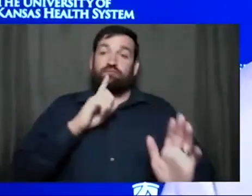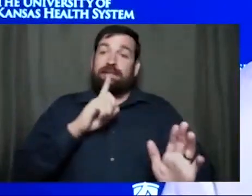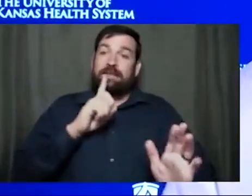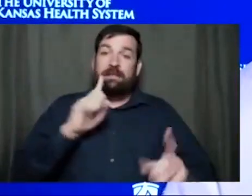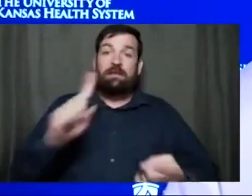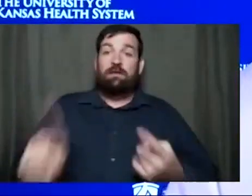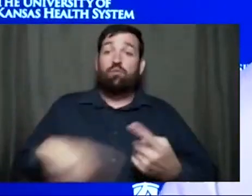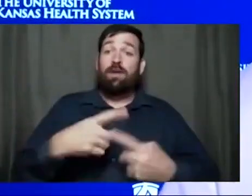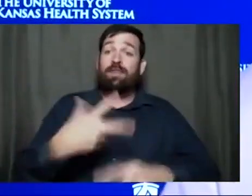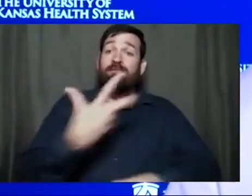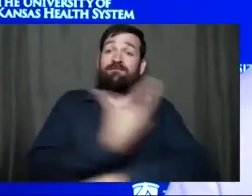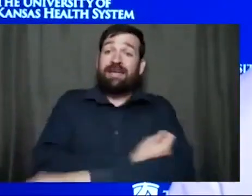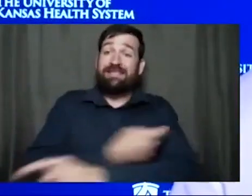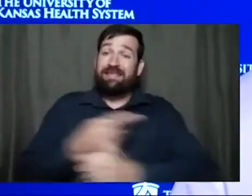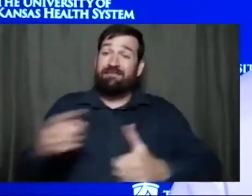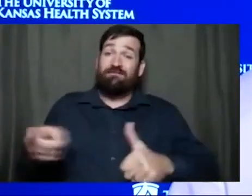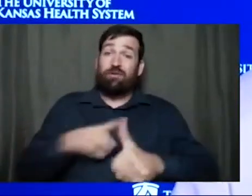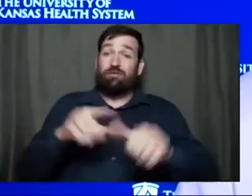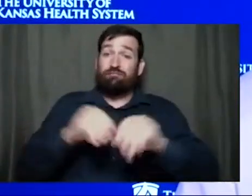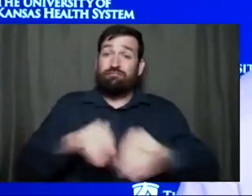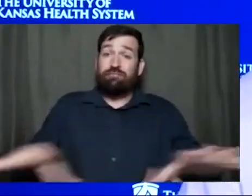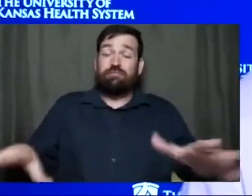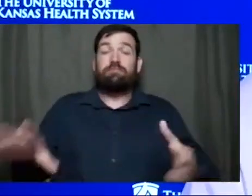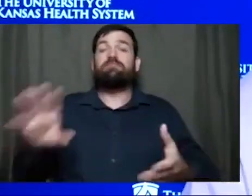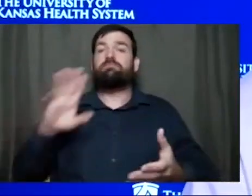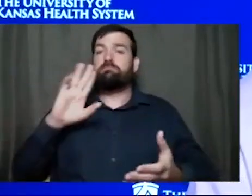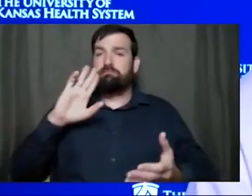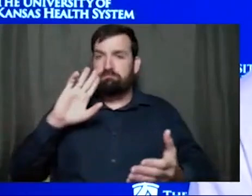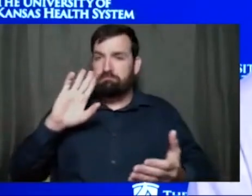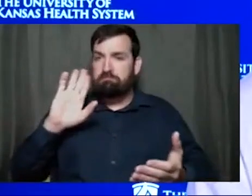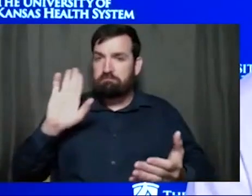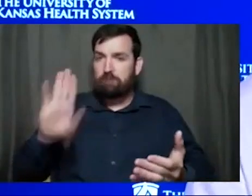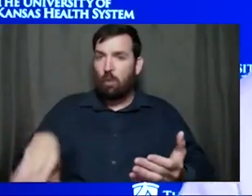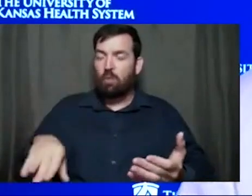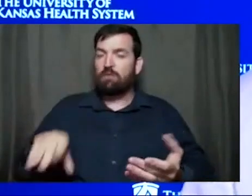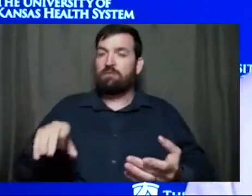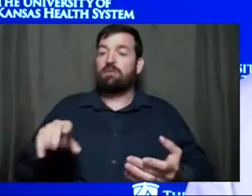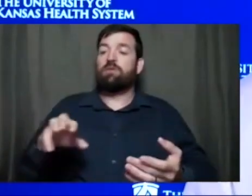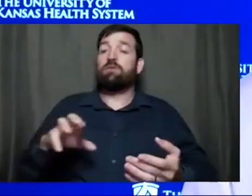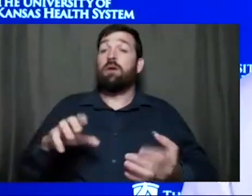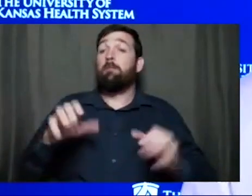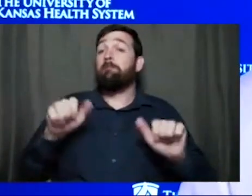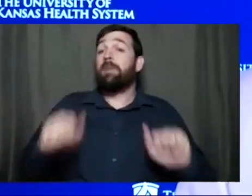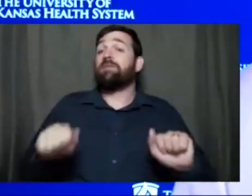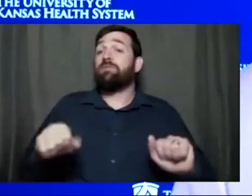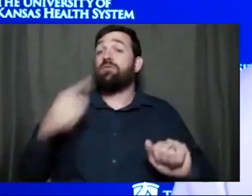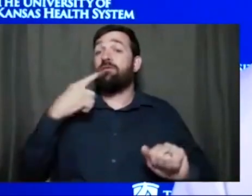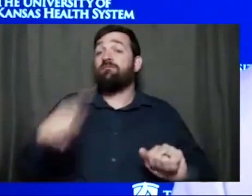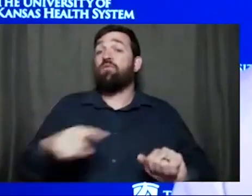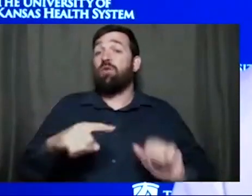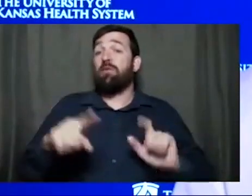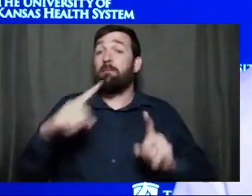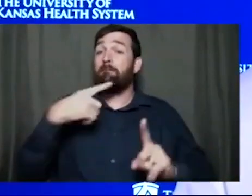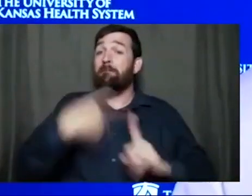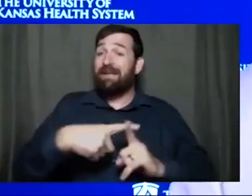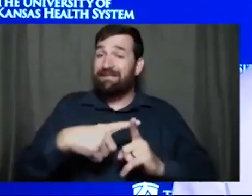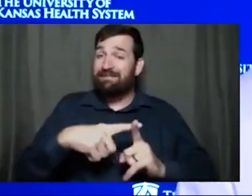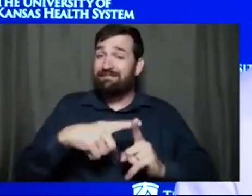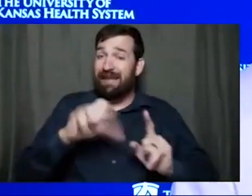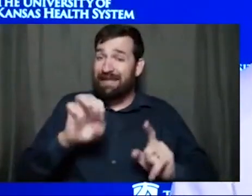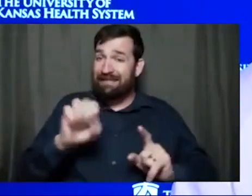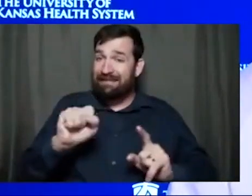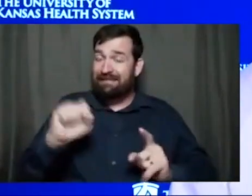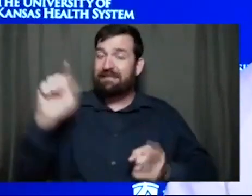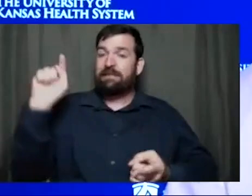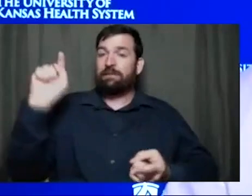rolled out, we saw that there was a reduction in the chance of testing positive, even if exposed. But that chance